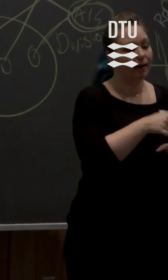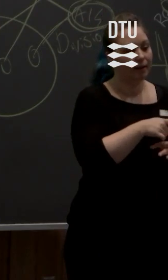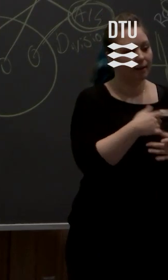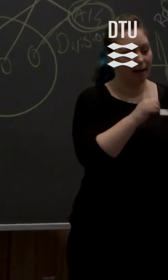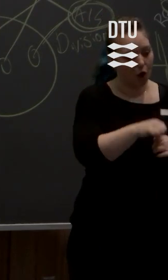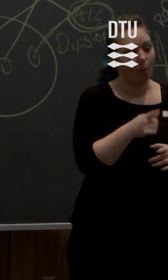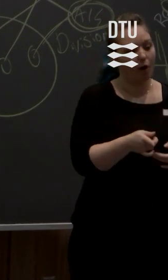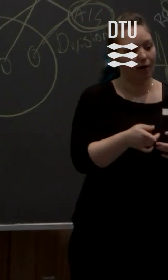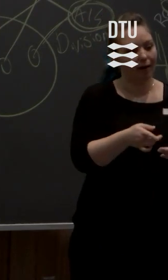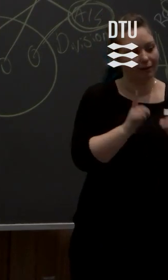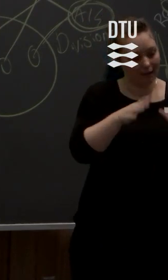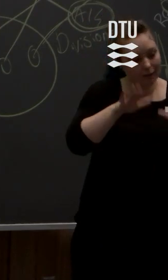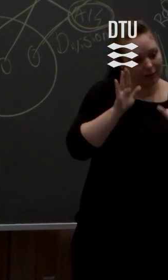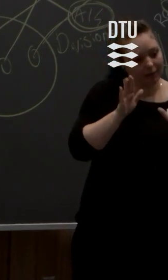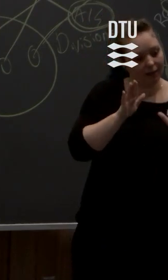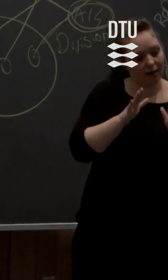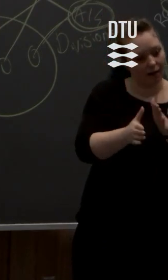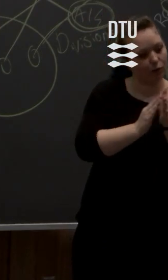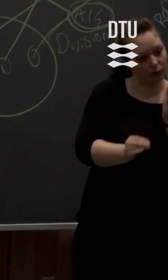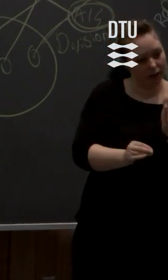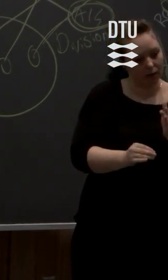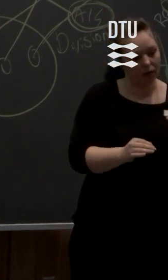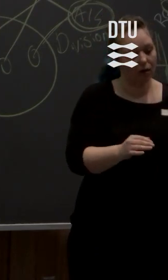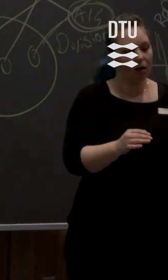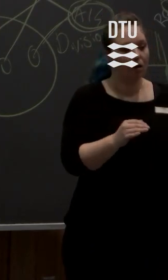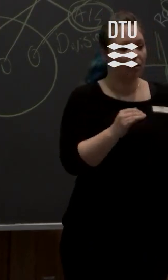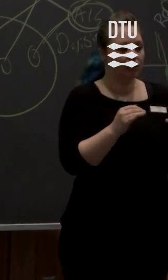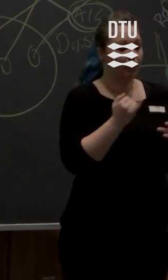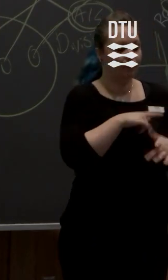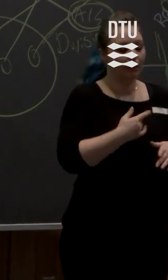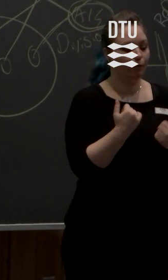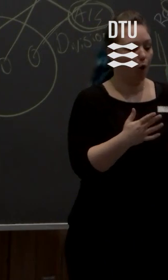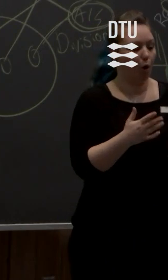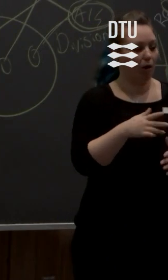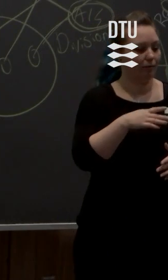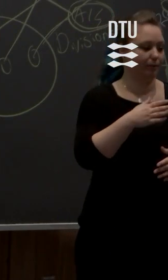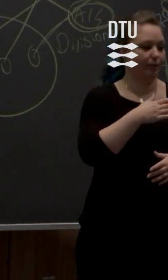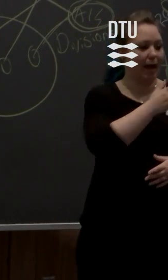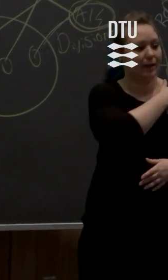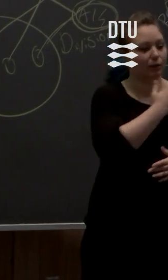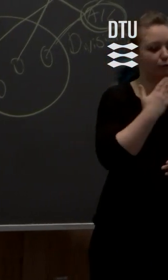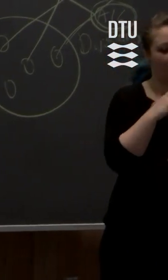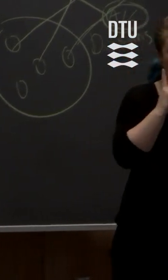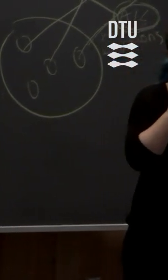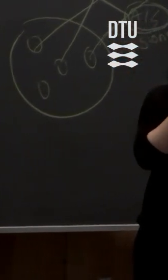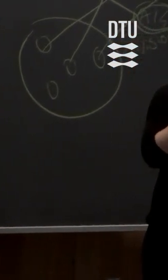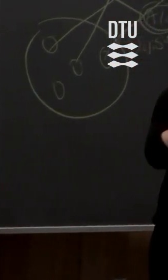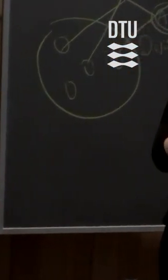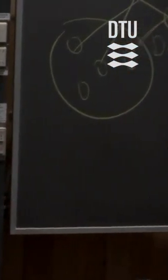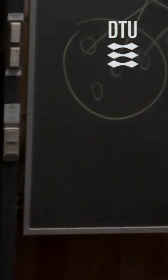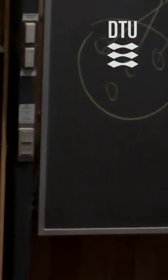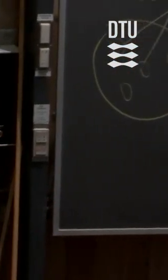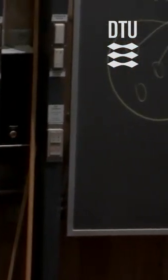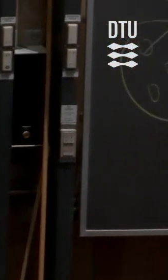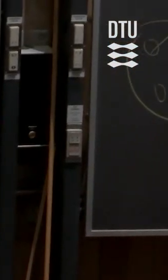there. So we are rewarded on how our employees are rating active leadership across the